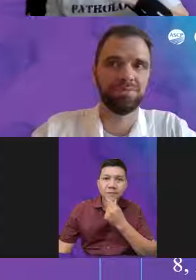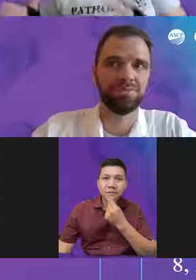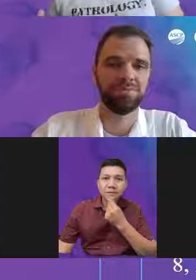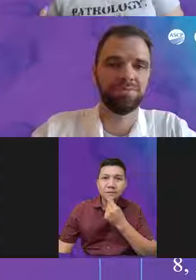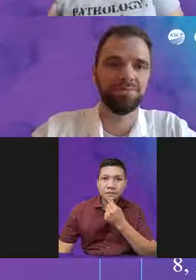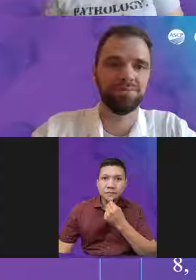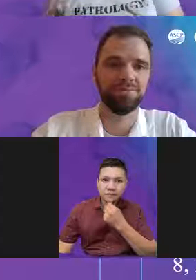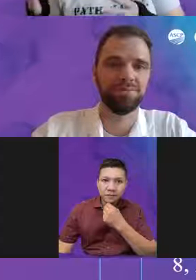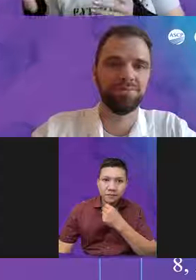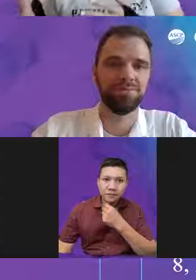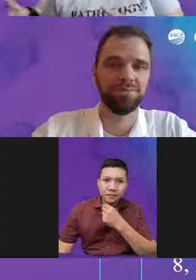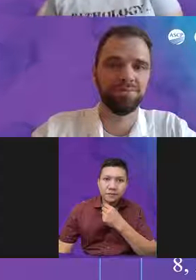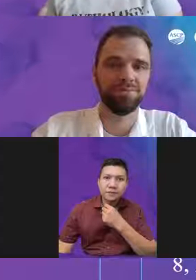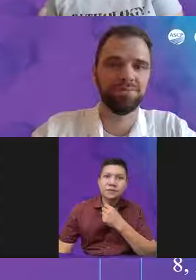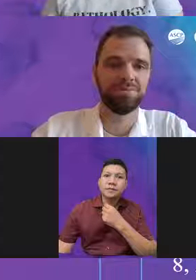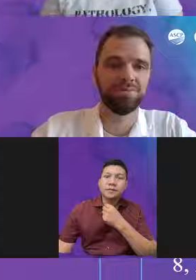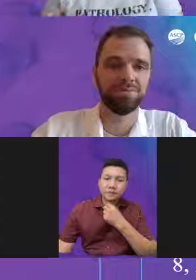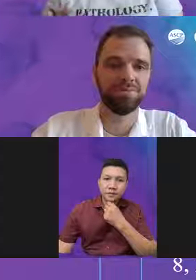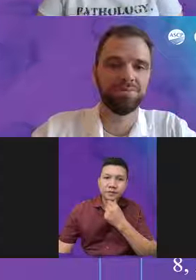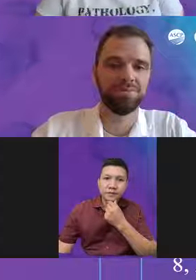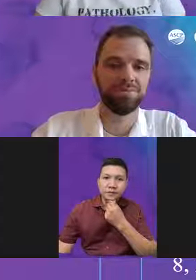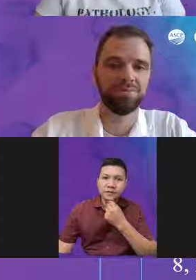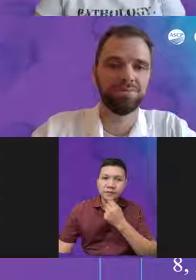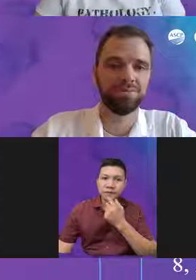of the constituents in the cytoplasm